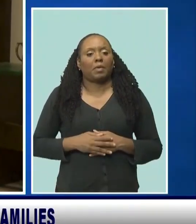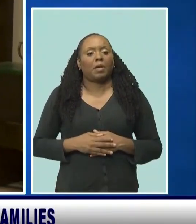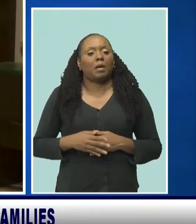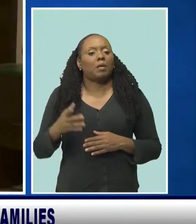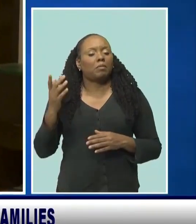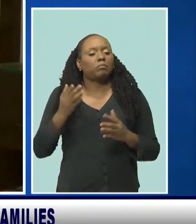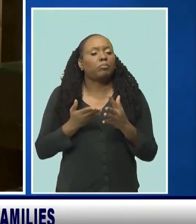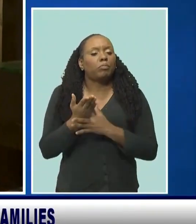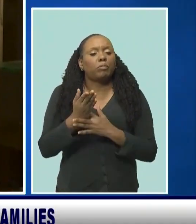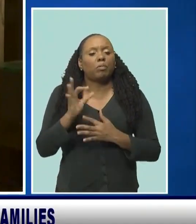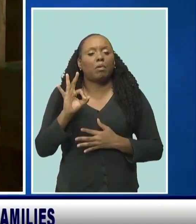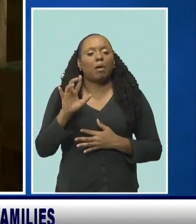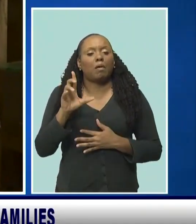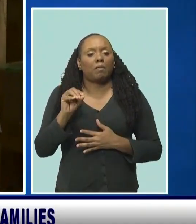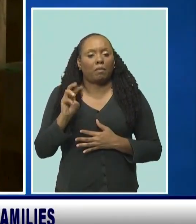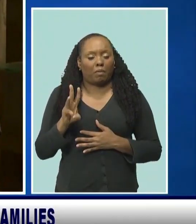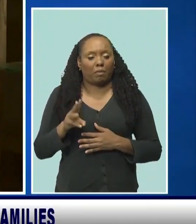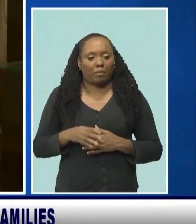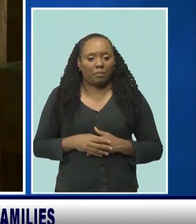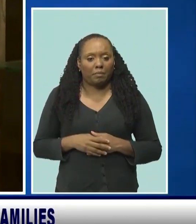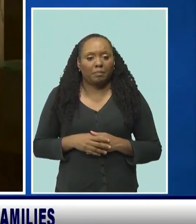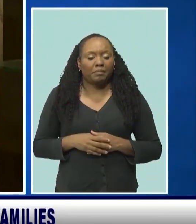with the telecommunications provider.